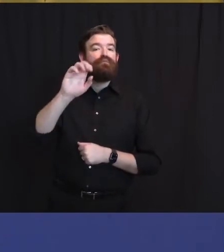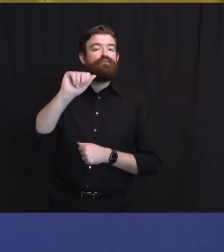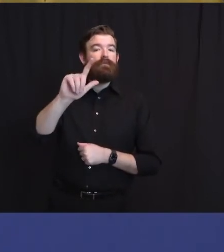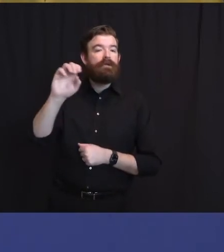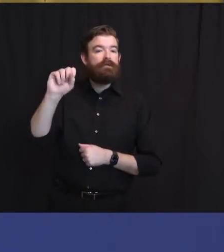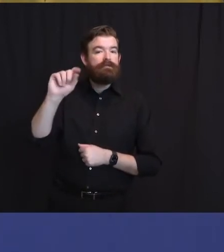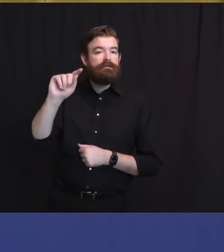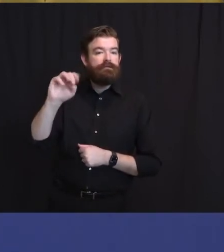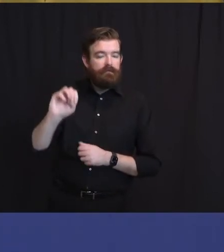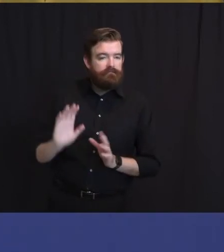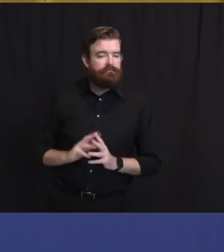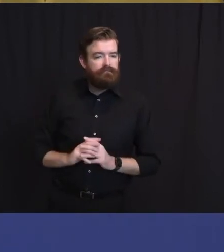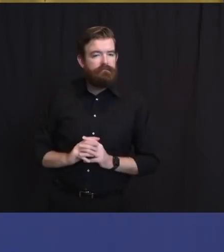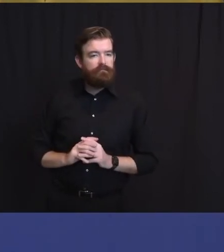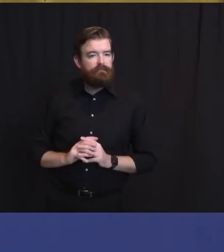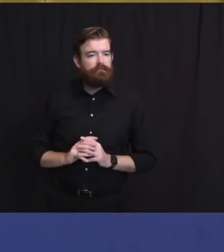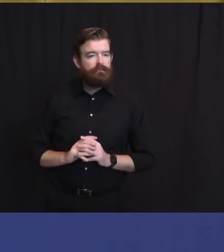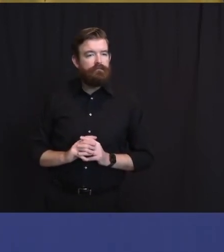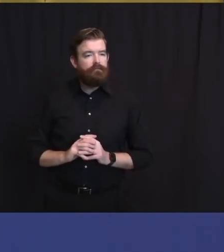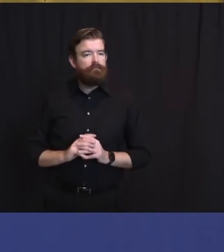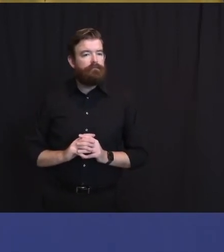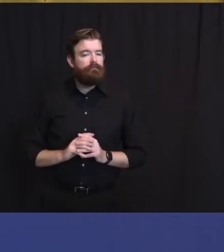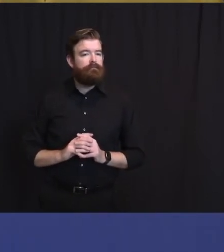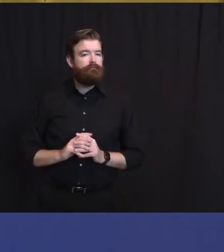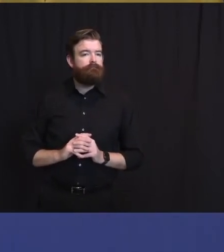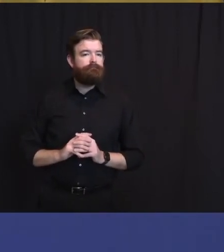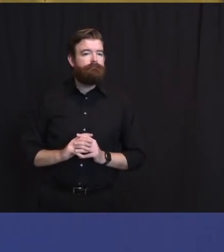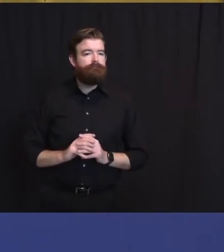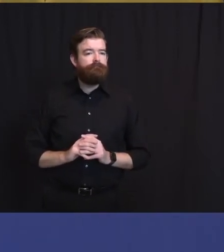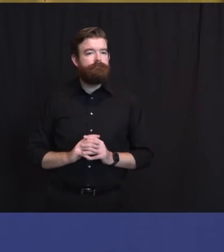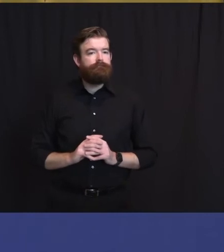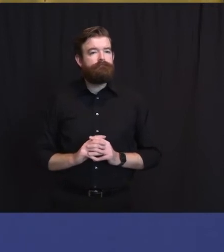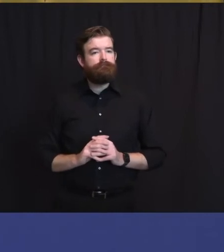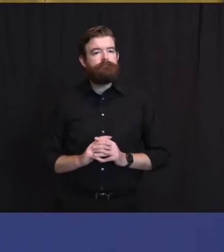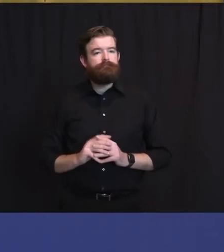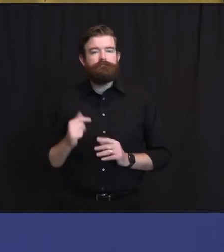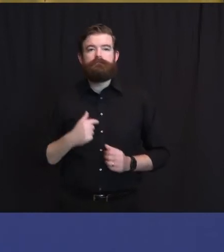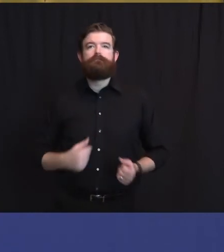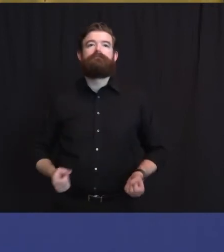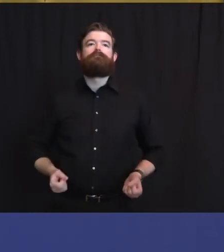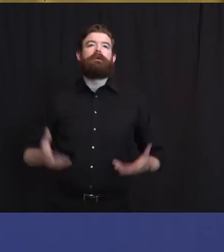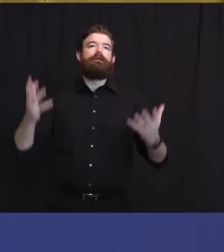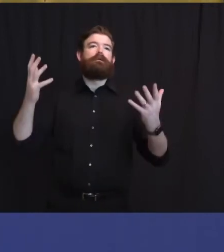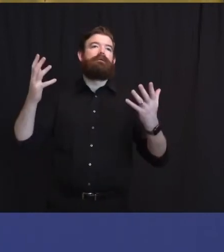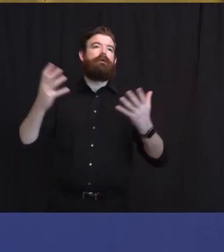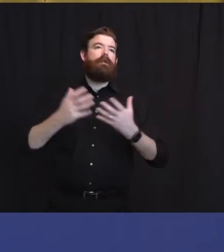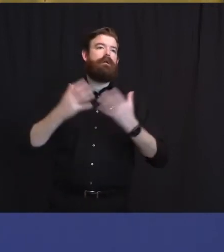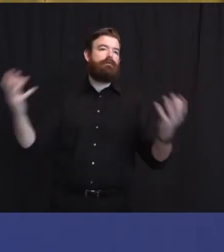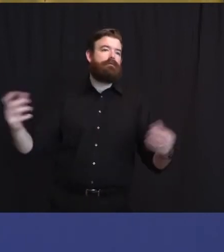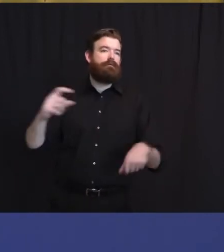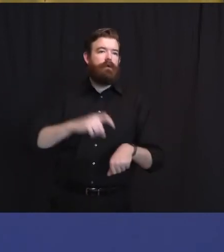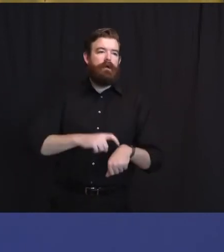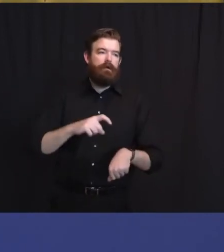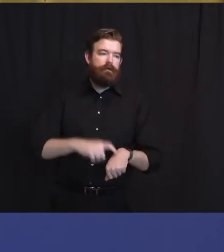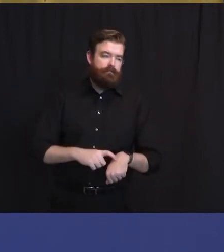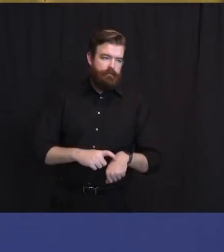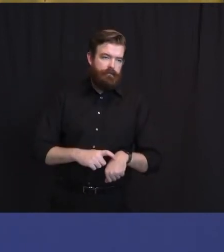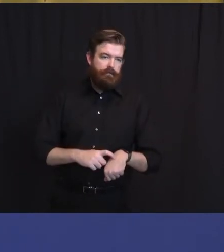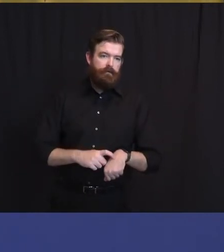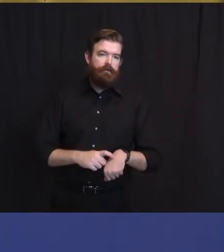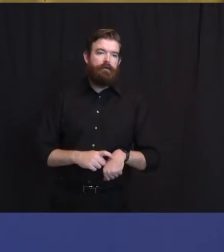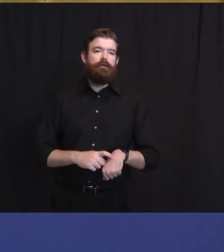probably nowhere in the world. We spend a significant amount of time talking about whether or not the rebalancing of